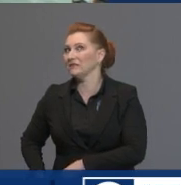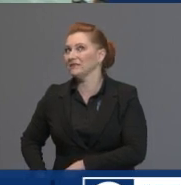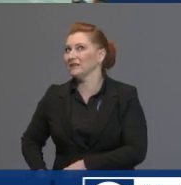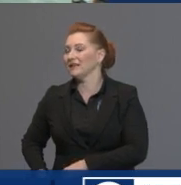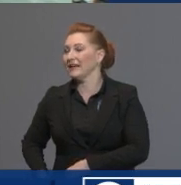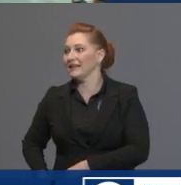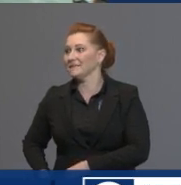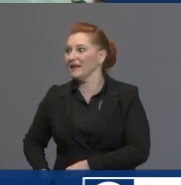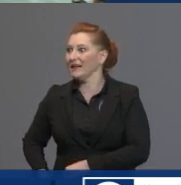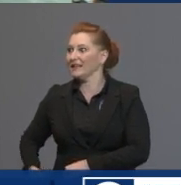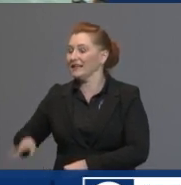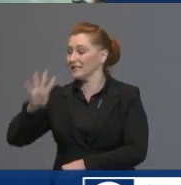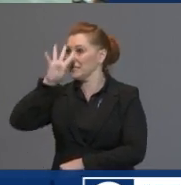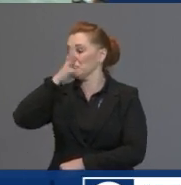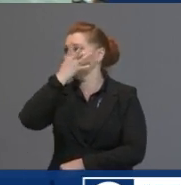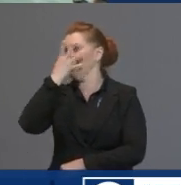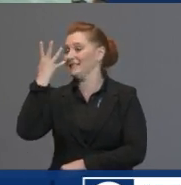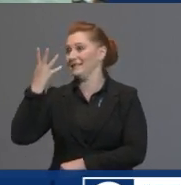Only so much you could do.